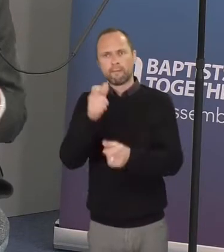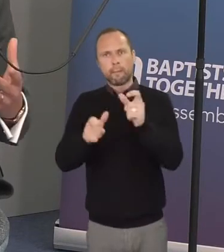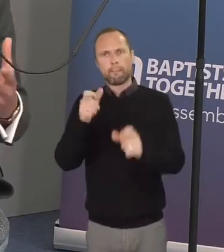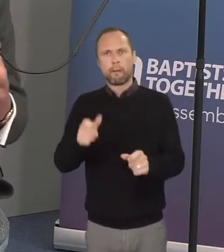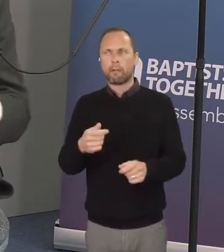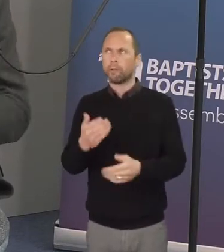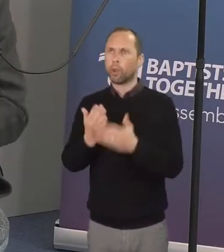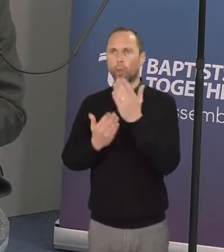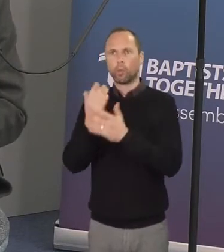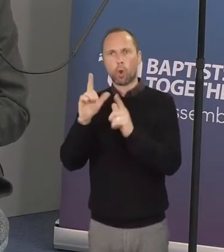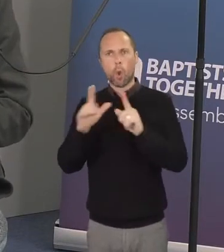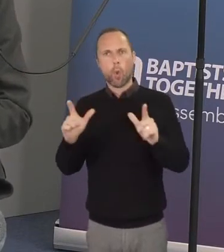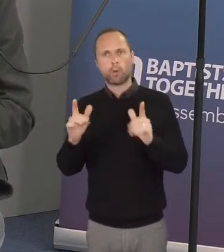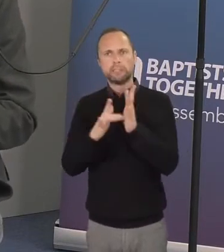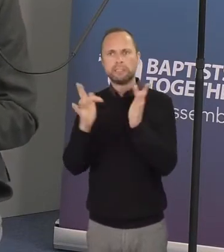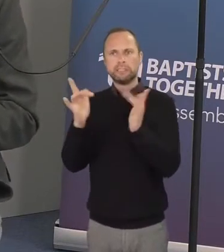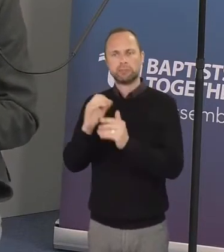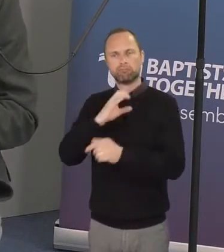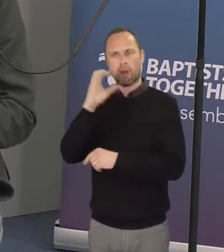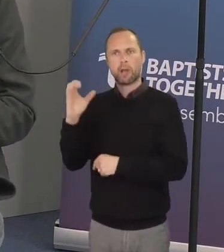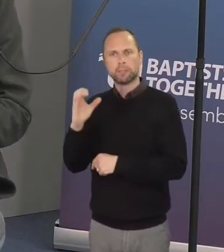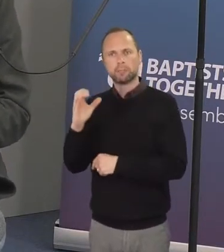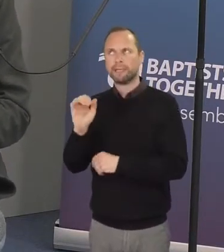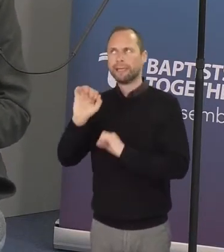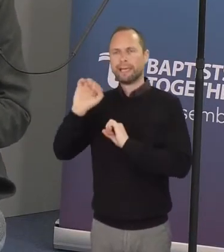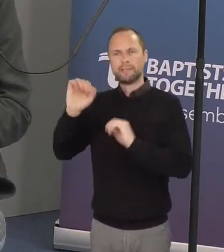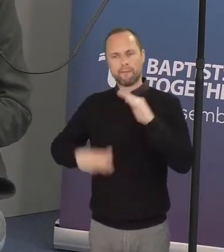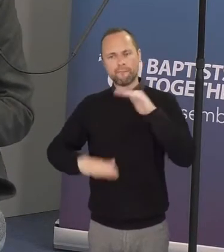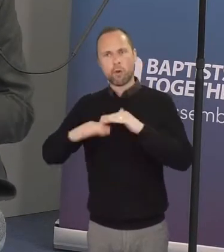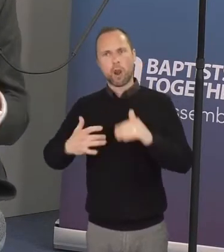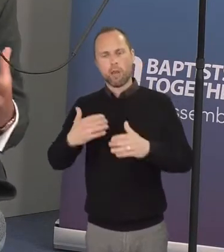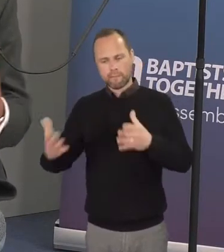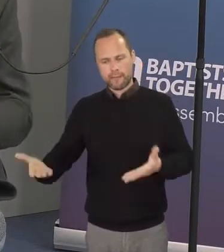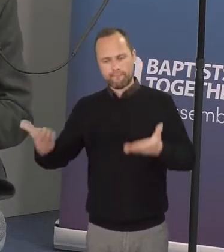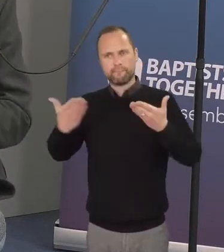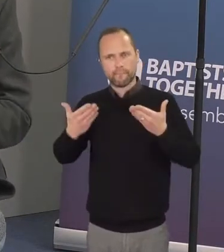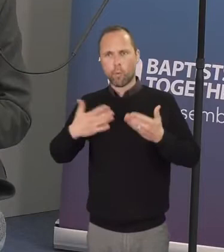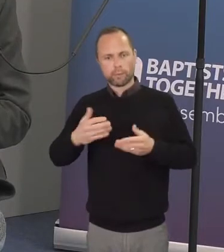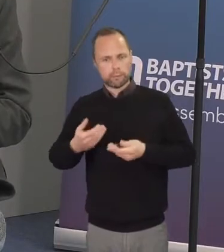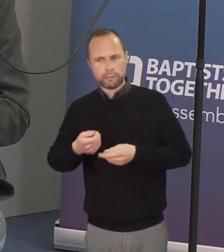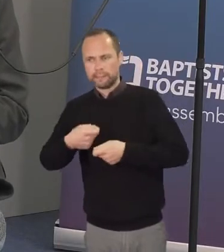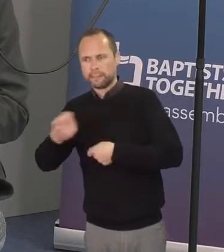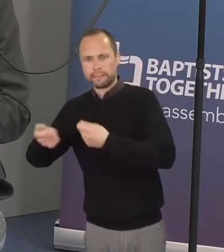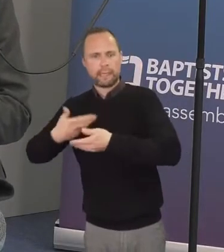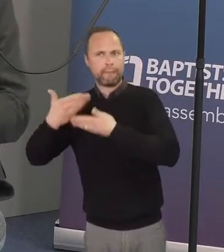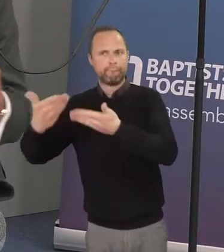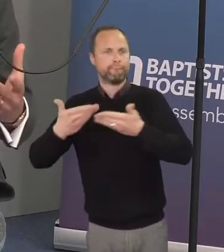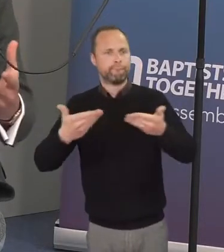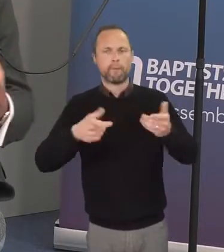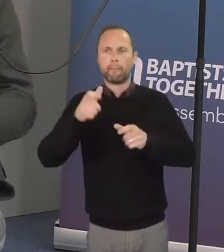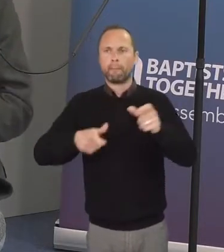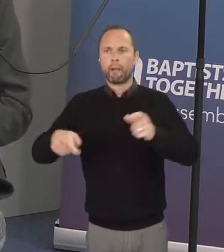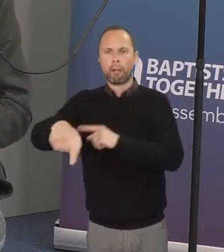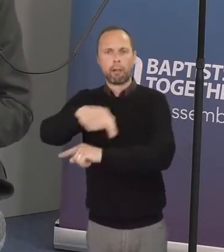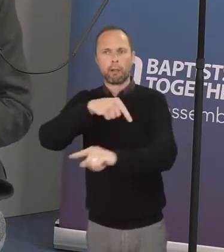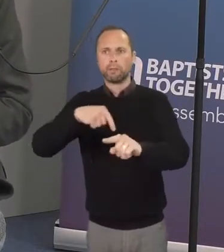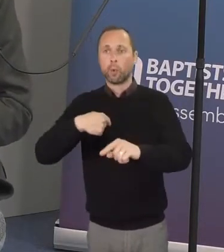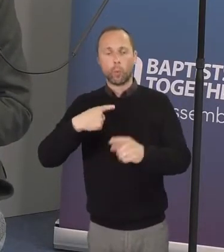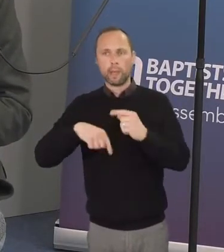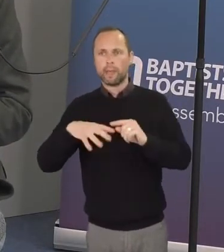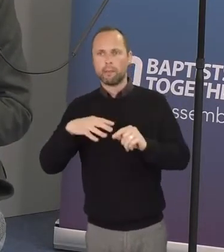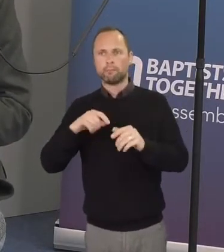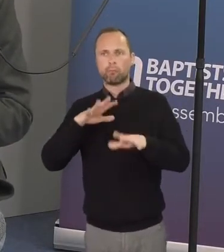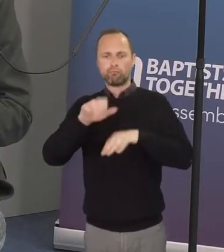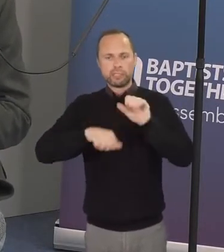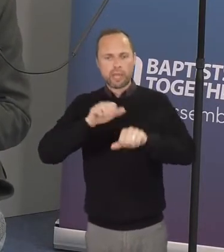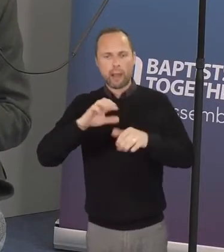an experience of the abundant life that only he can provide. So we'll still be reaching out in word and deed to people like Susan, who